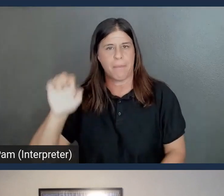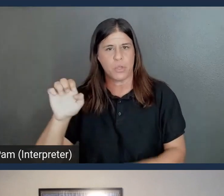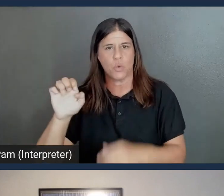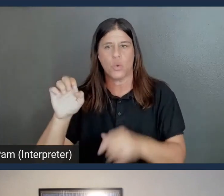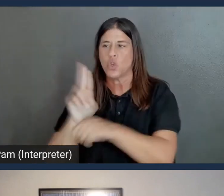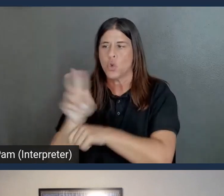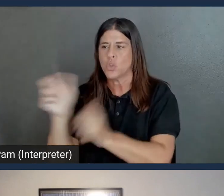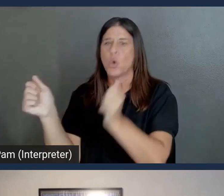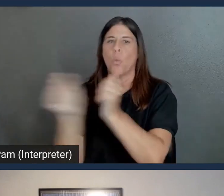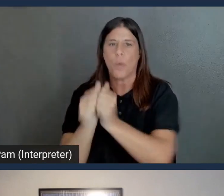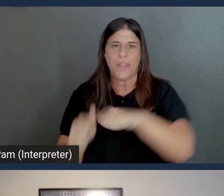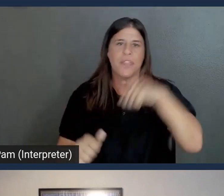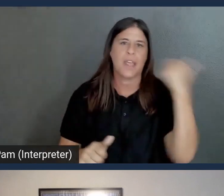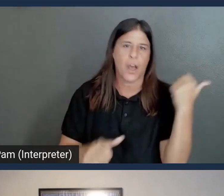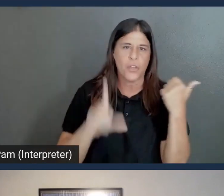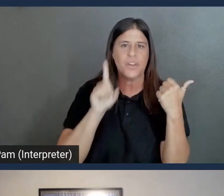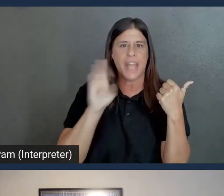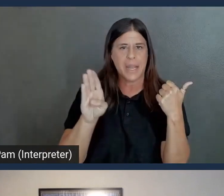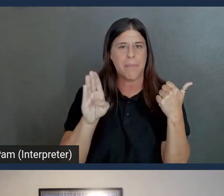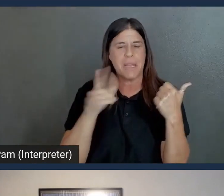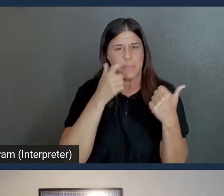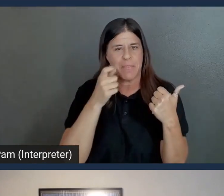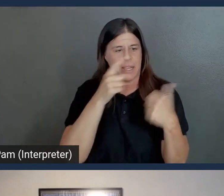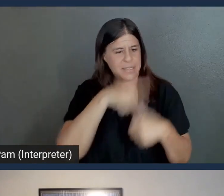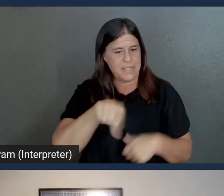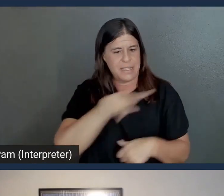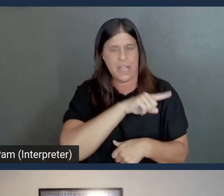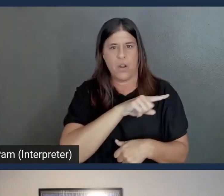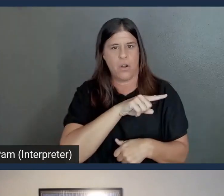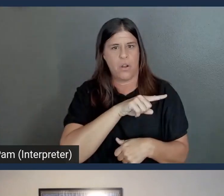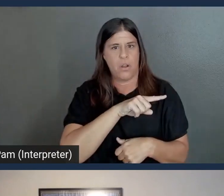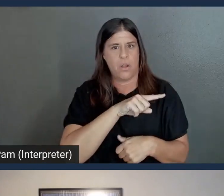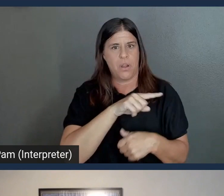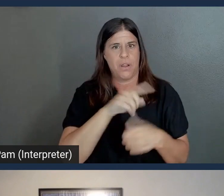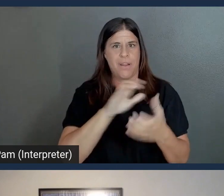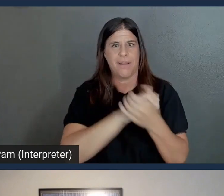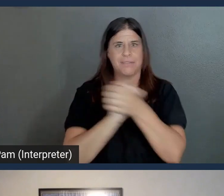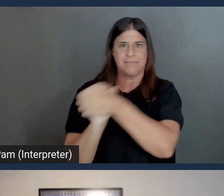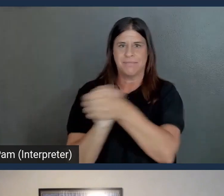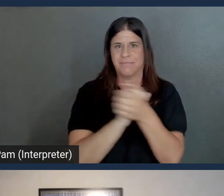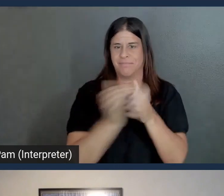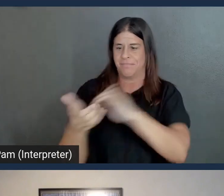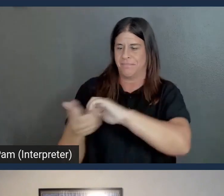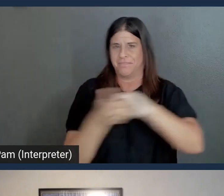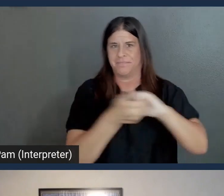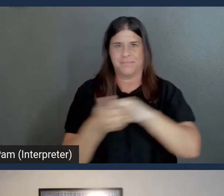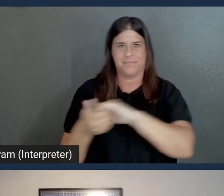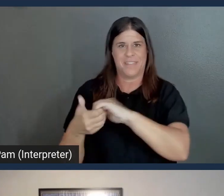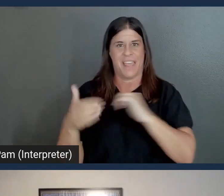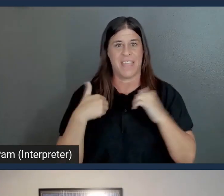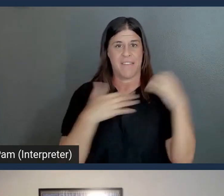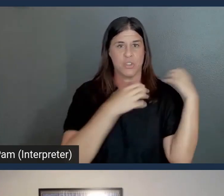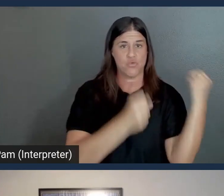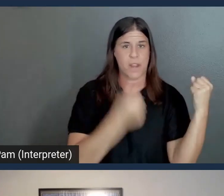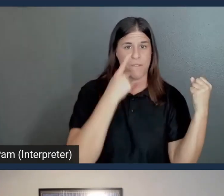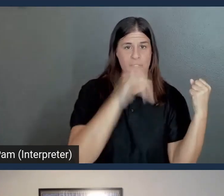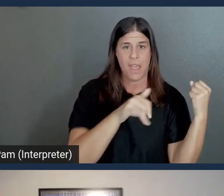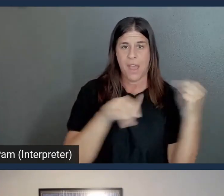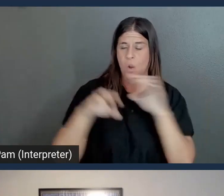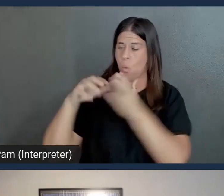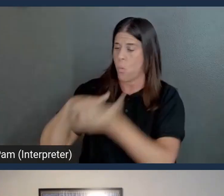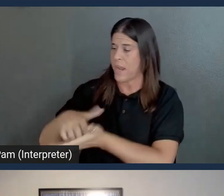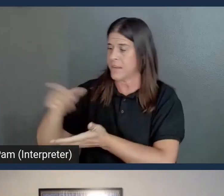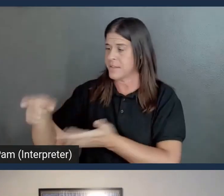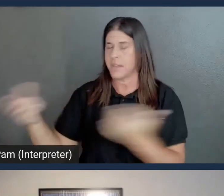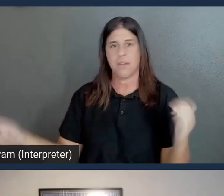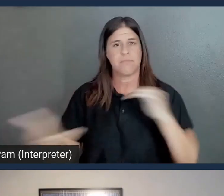those other databases because, as you pointed out, they're very much complementary to one another. They each have their own strengths, and they each have the things they